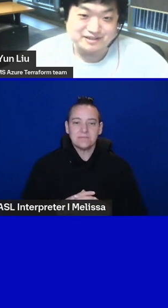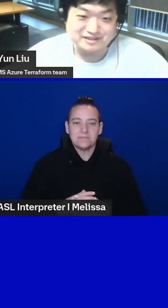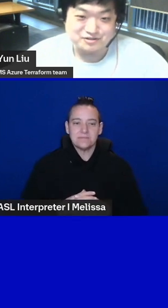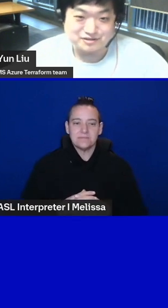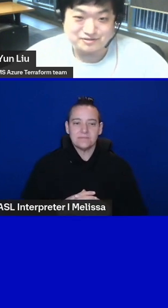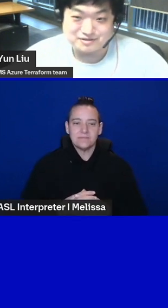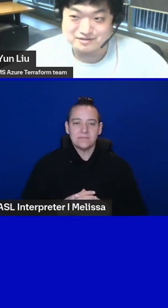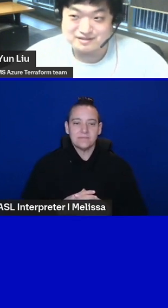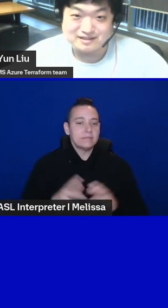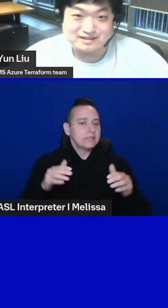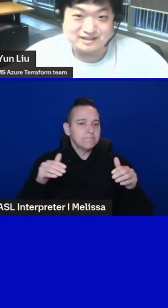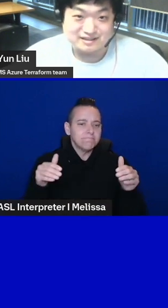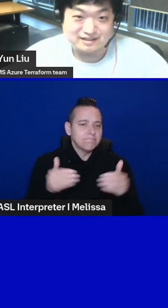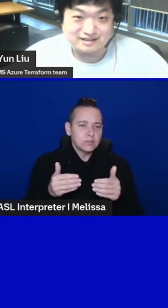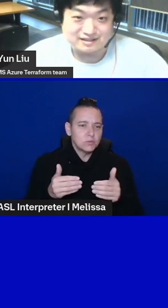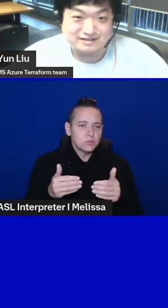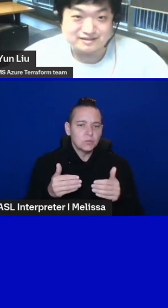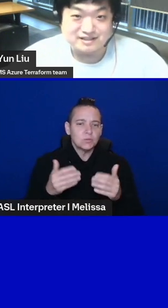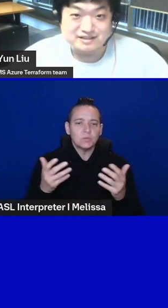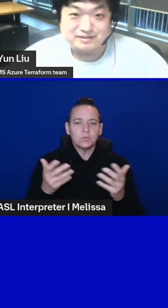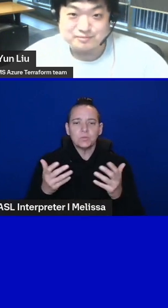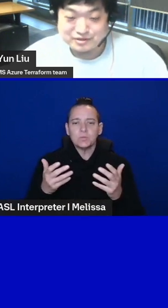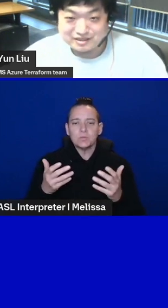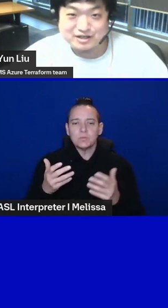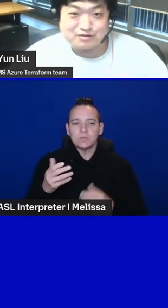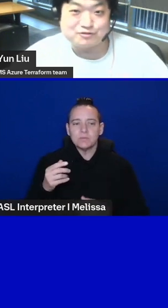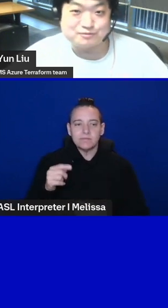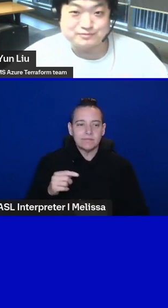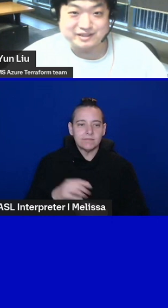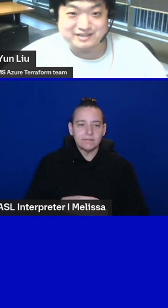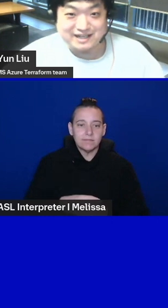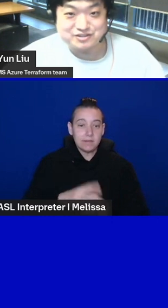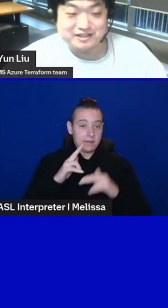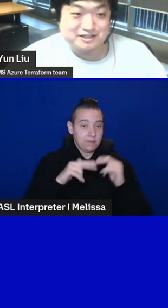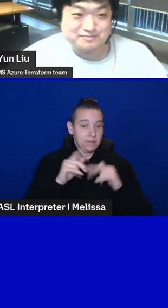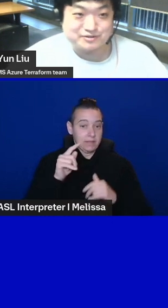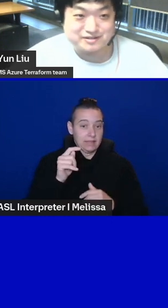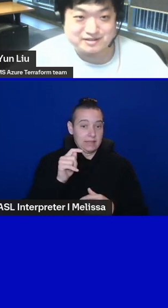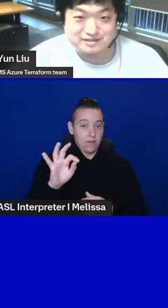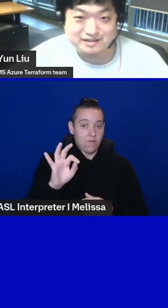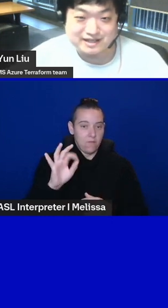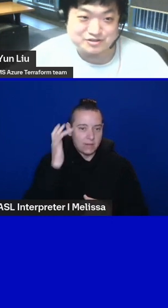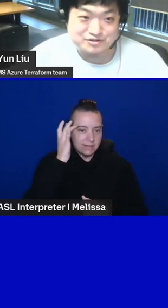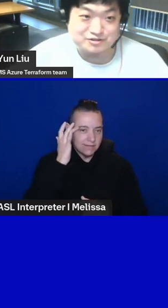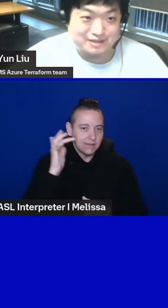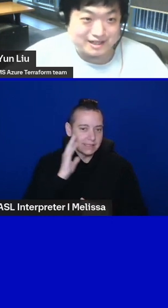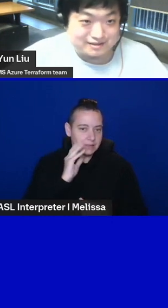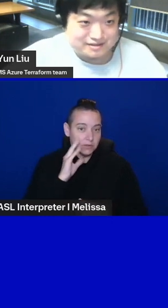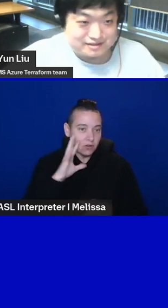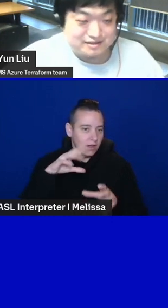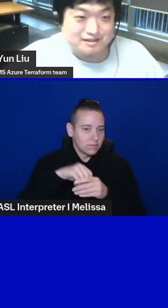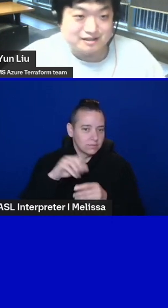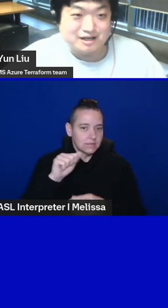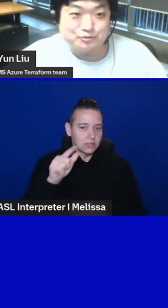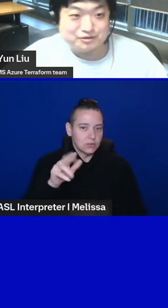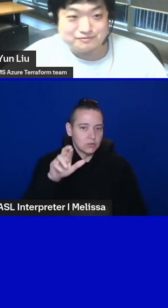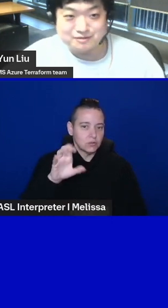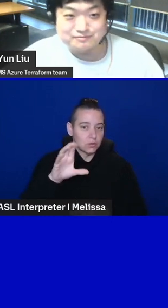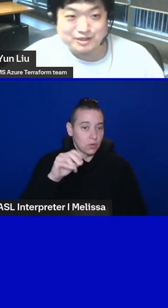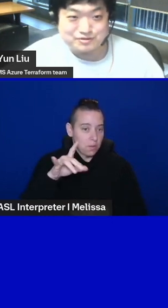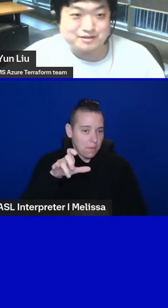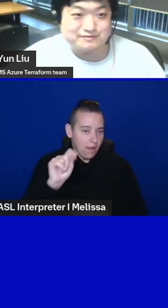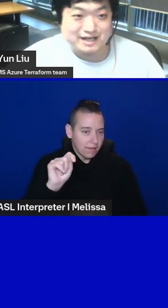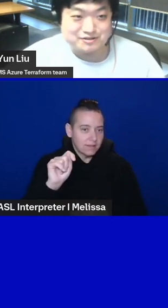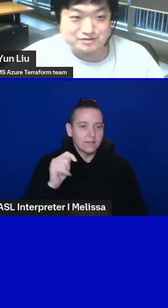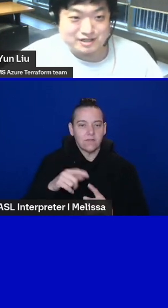Today I'm gonna introduce the building Terraform intelligent experience in Azure Copilot. I'm Yun